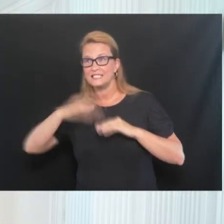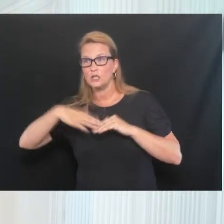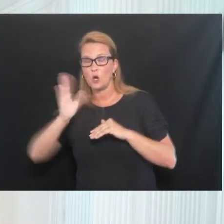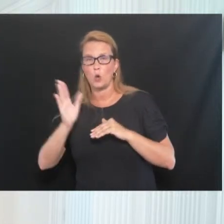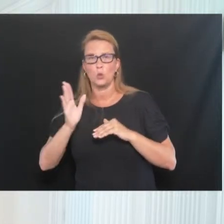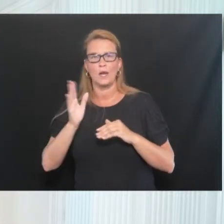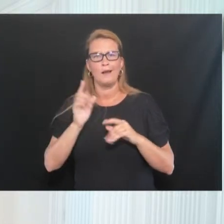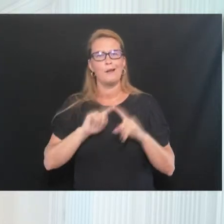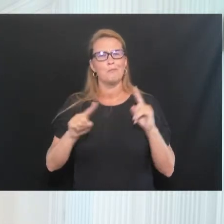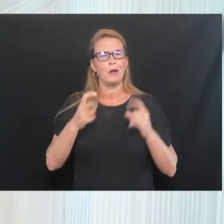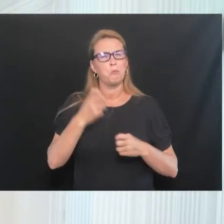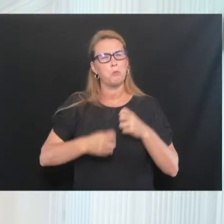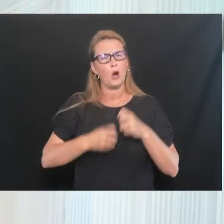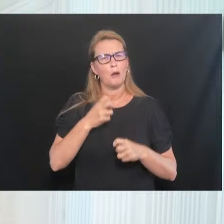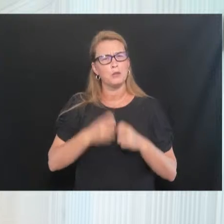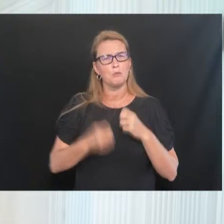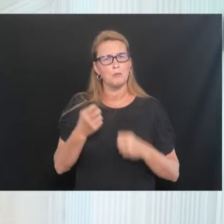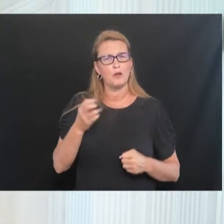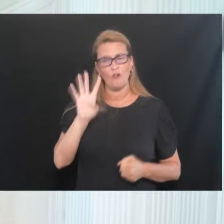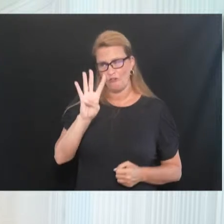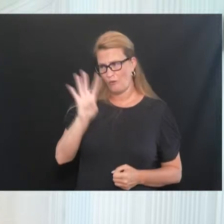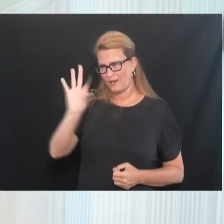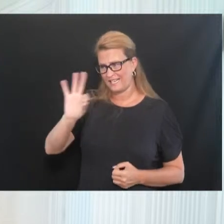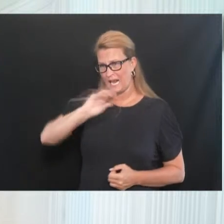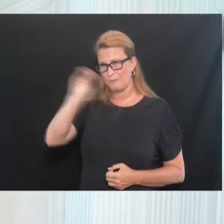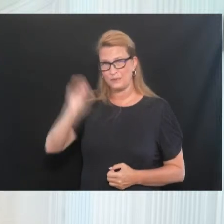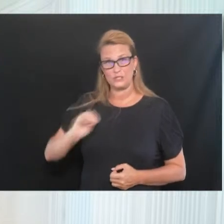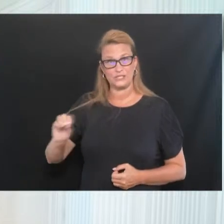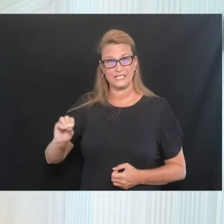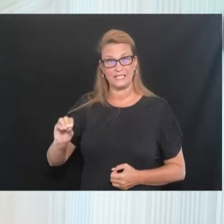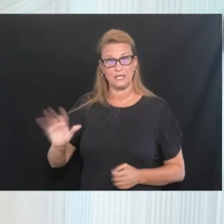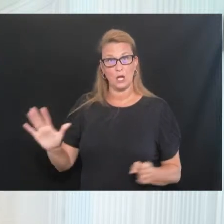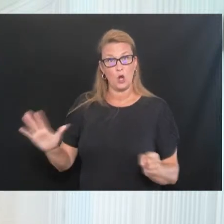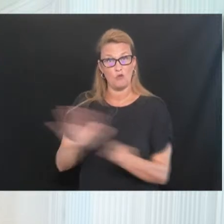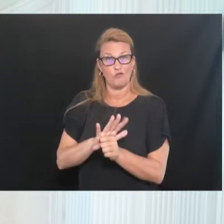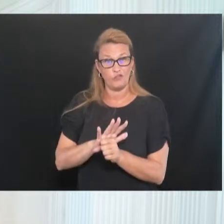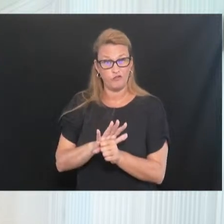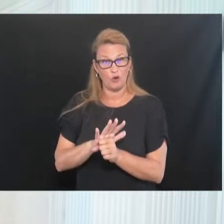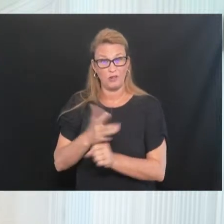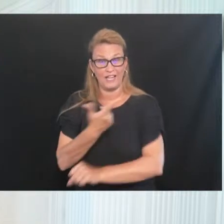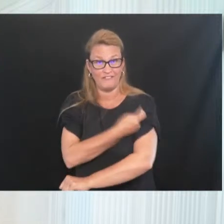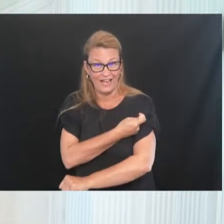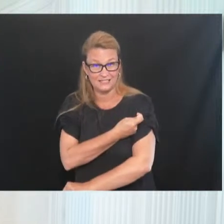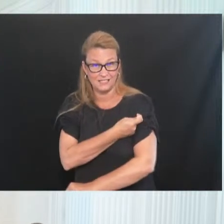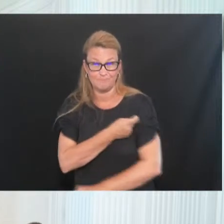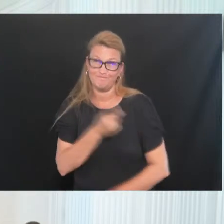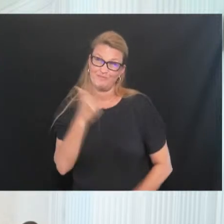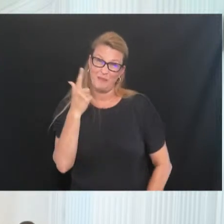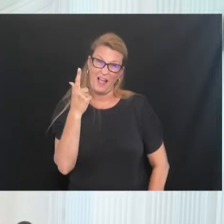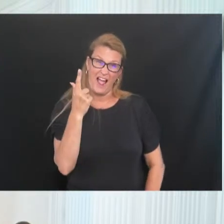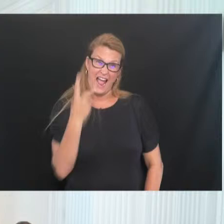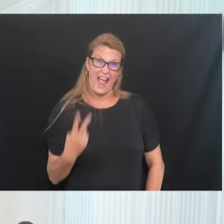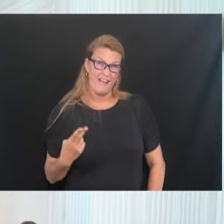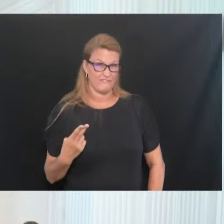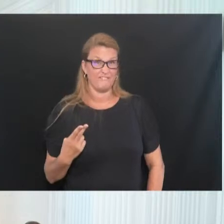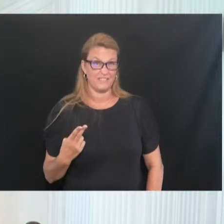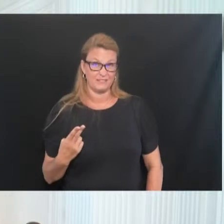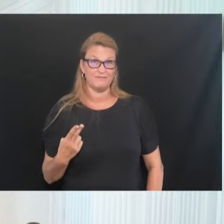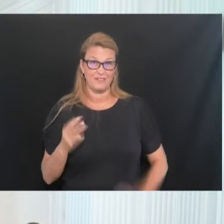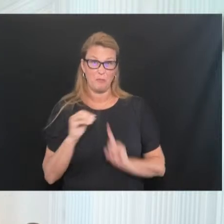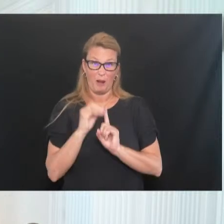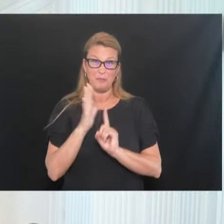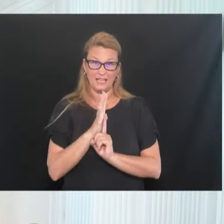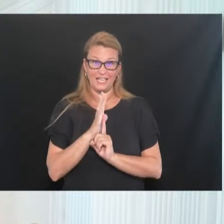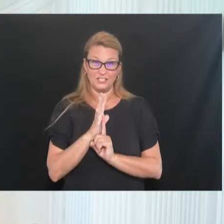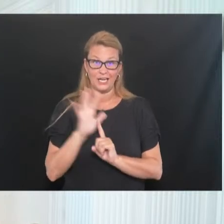problem remains that 49% of state residents are fully vaccinated, less than half. So that's been the problem